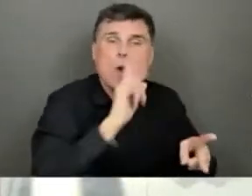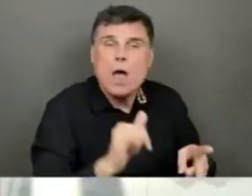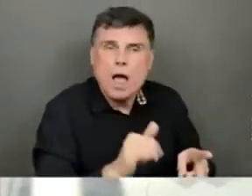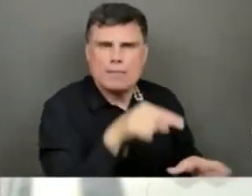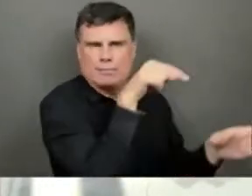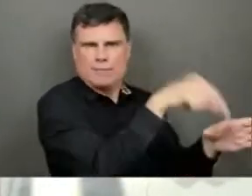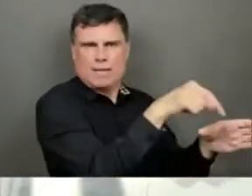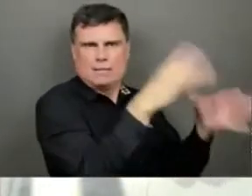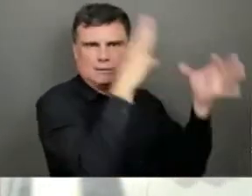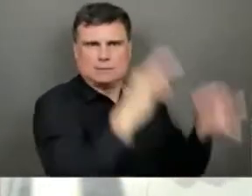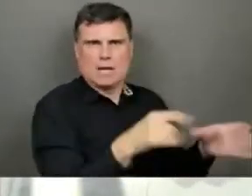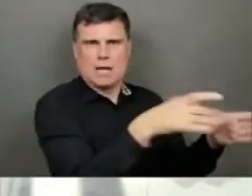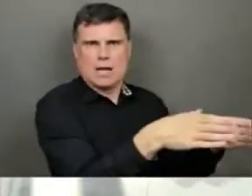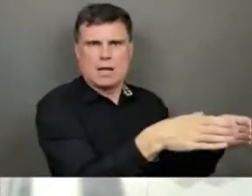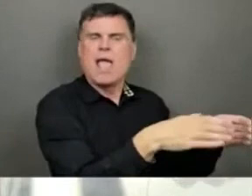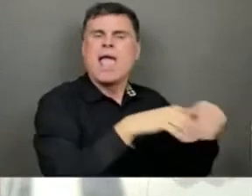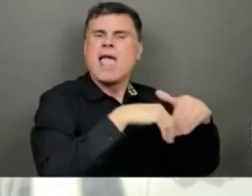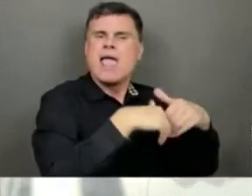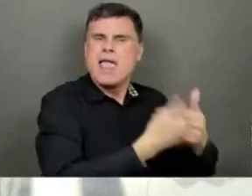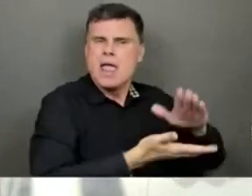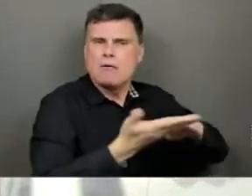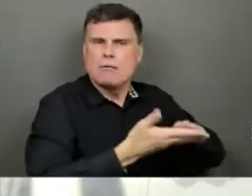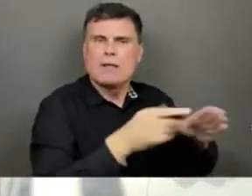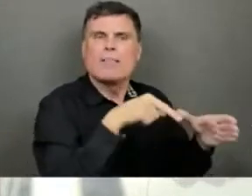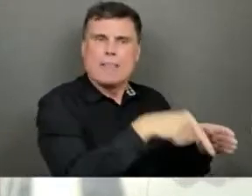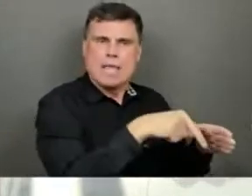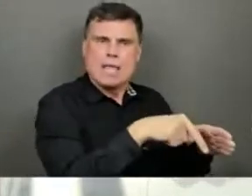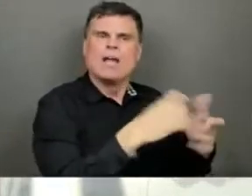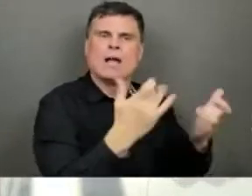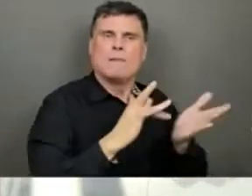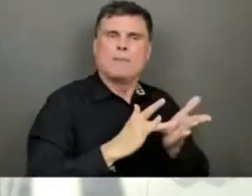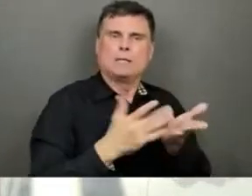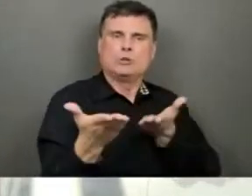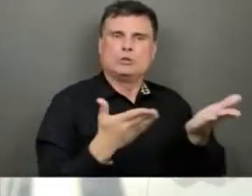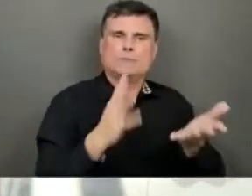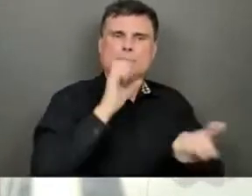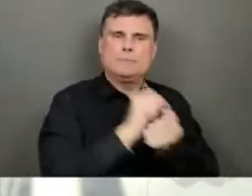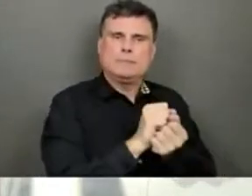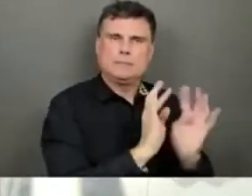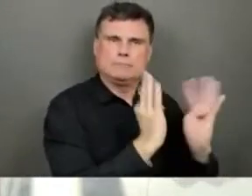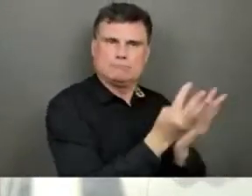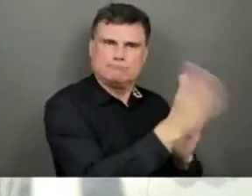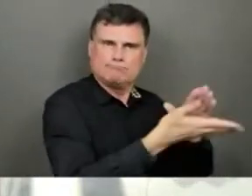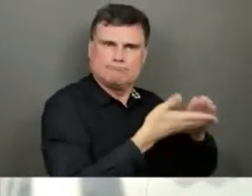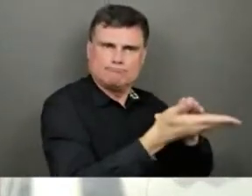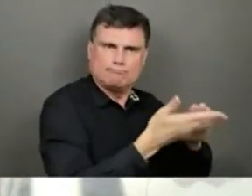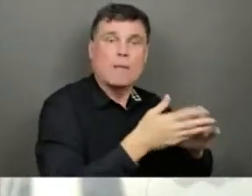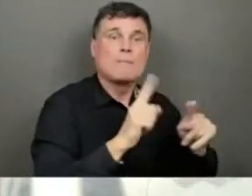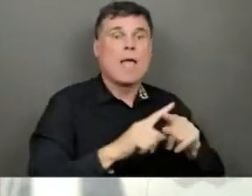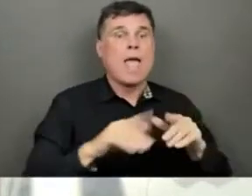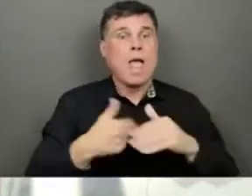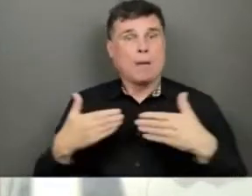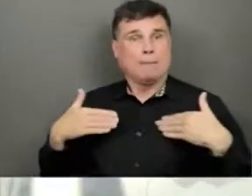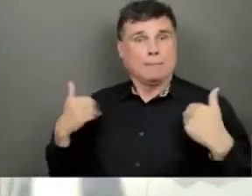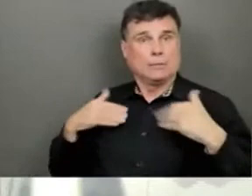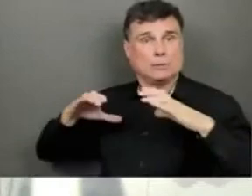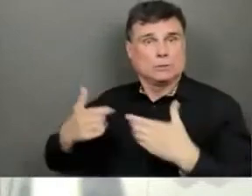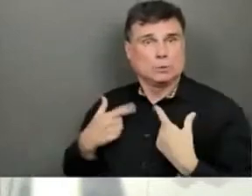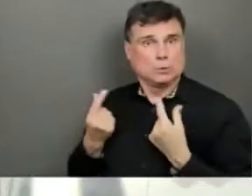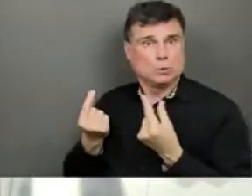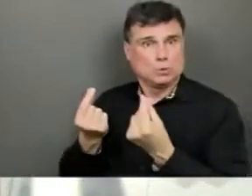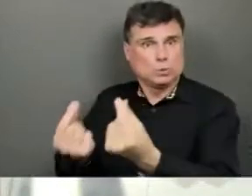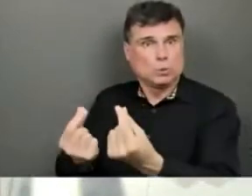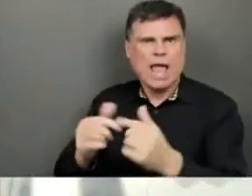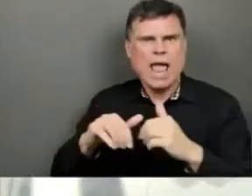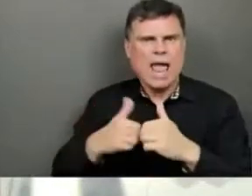Medical Services Commission works, how the Ministry of Health works, how the Health Authority works in these matters. So I think probably, if